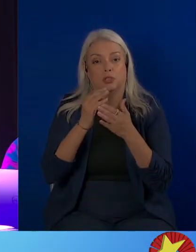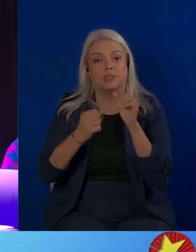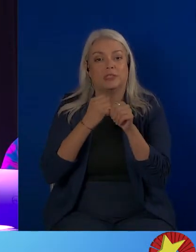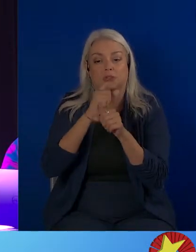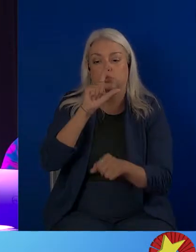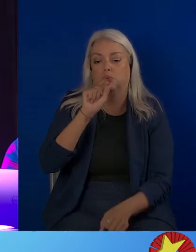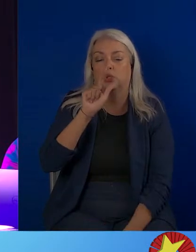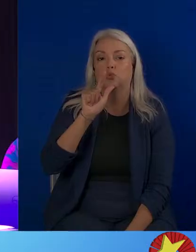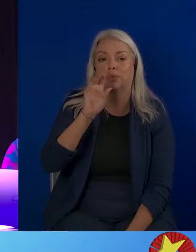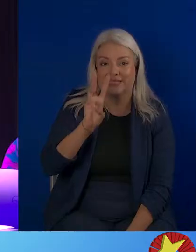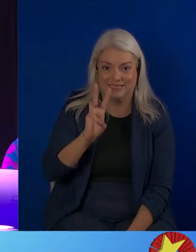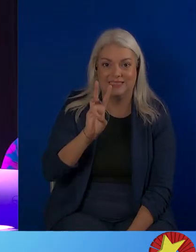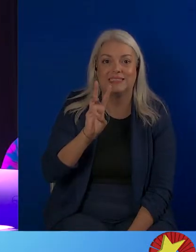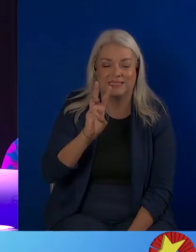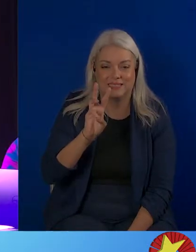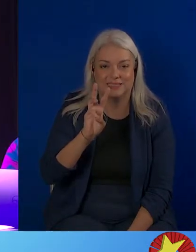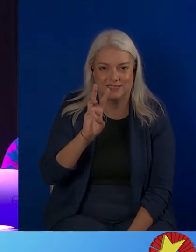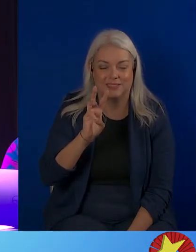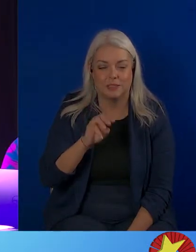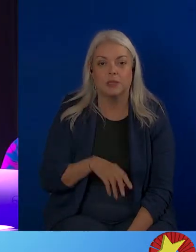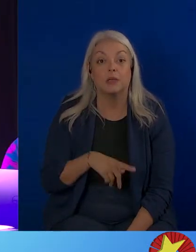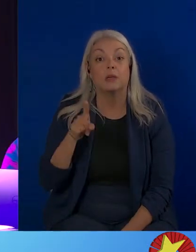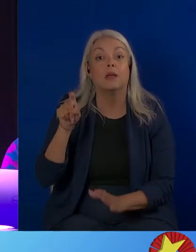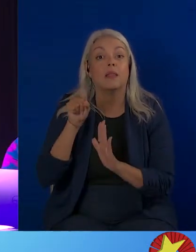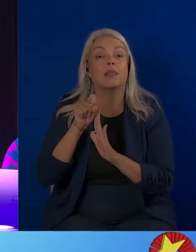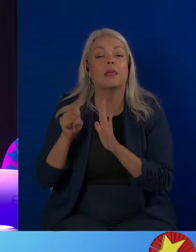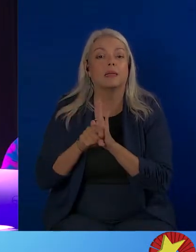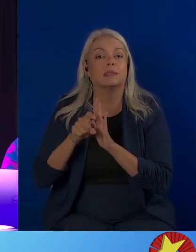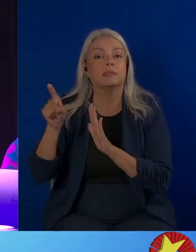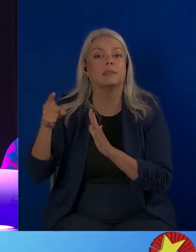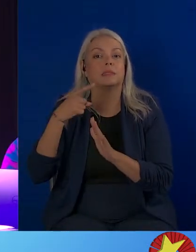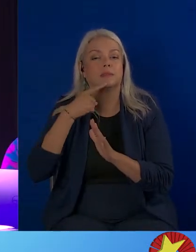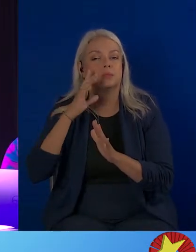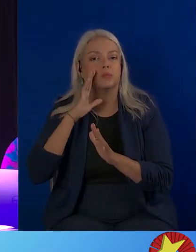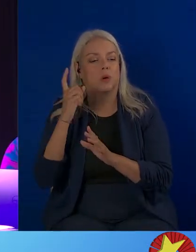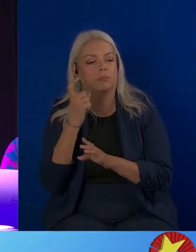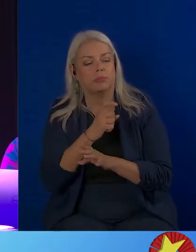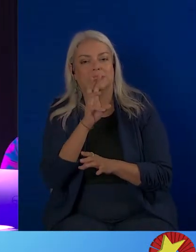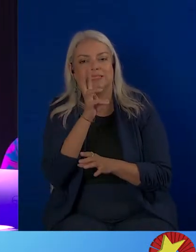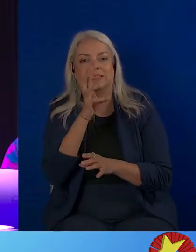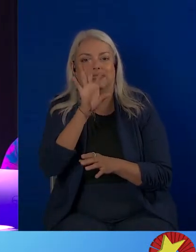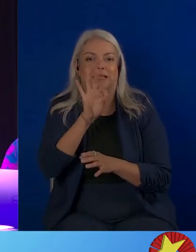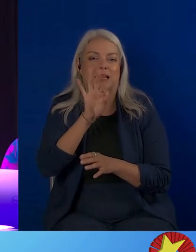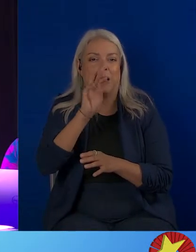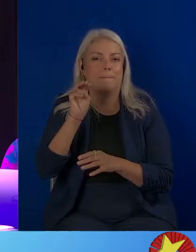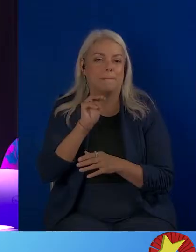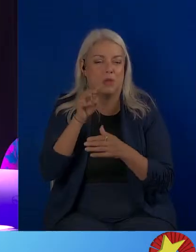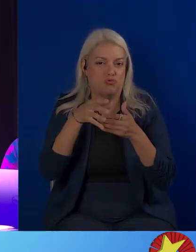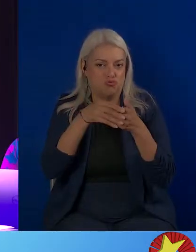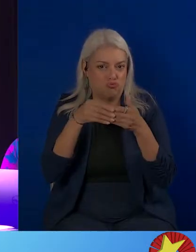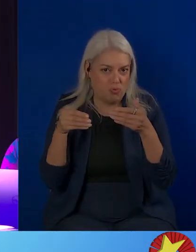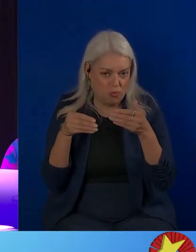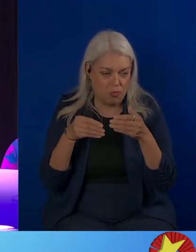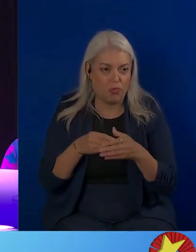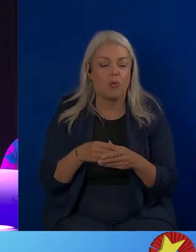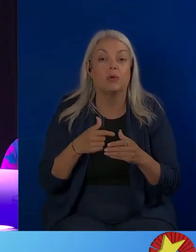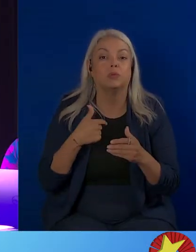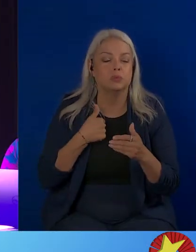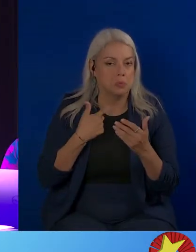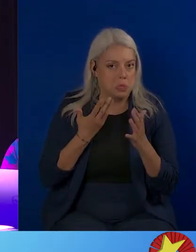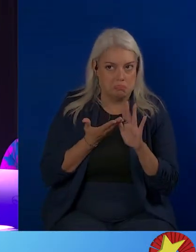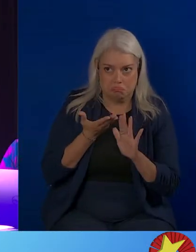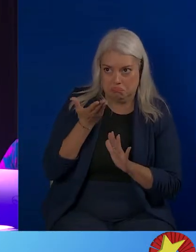from the state, which totaled about close to about $69 million, the budget team completed and submitted the